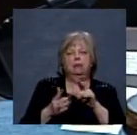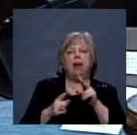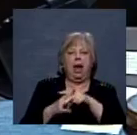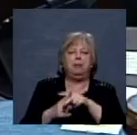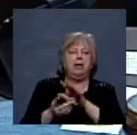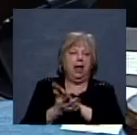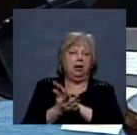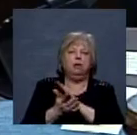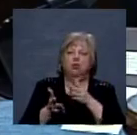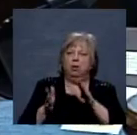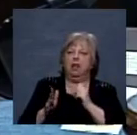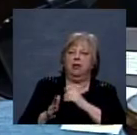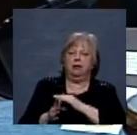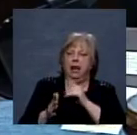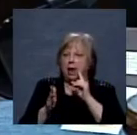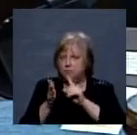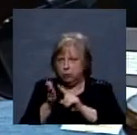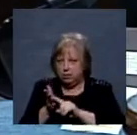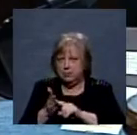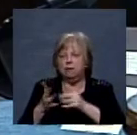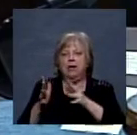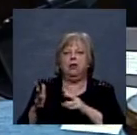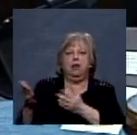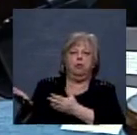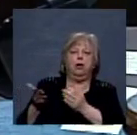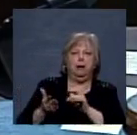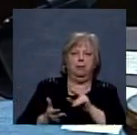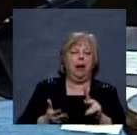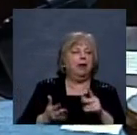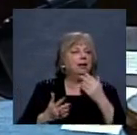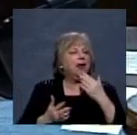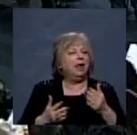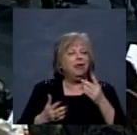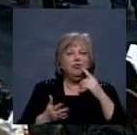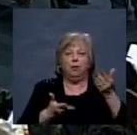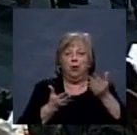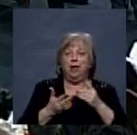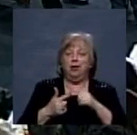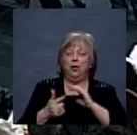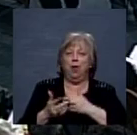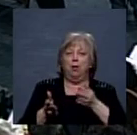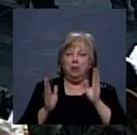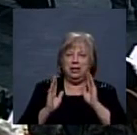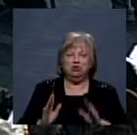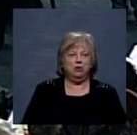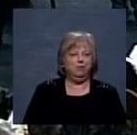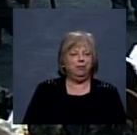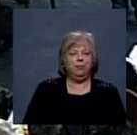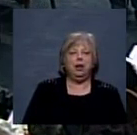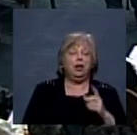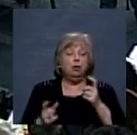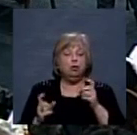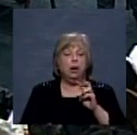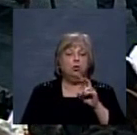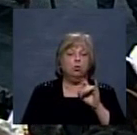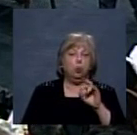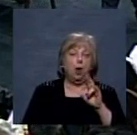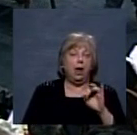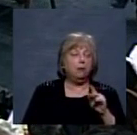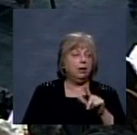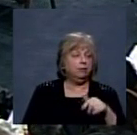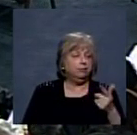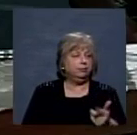complete whatever their research is on it, and then we'll bring this back to you. Thank you for bringing Thank this you, to Mayor, our attention. Mayor, Council. Director Wyrick has a question or a comment,